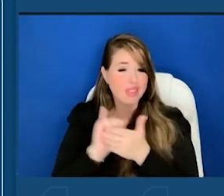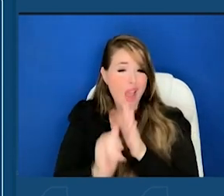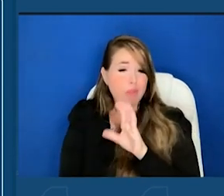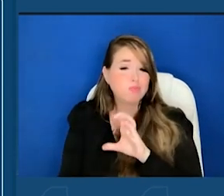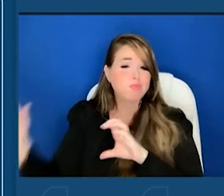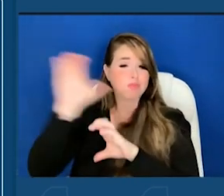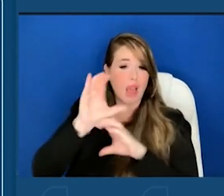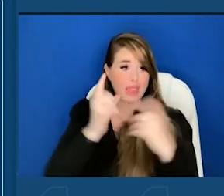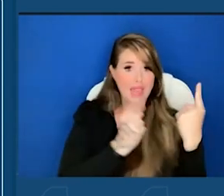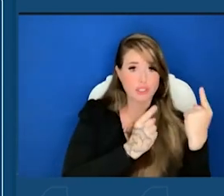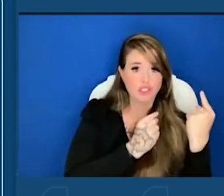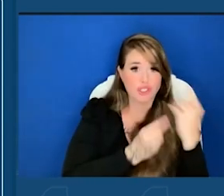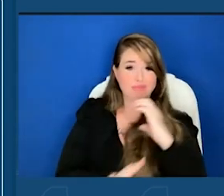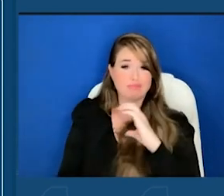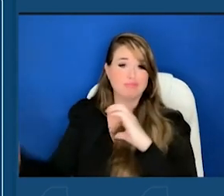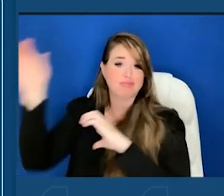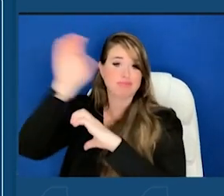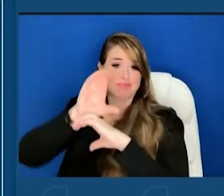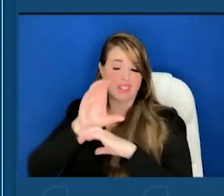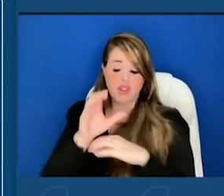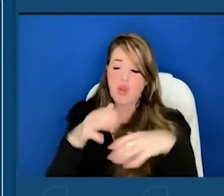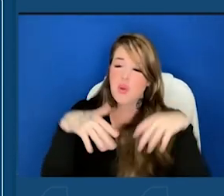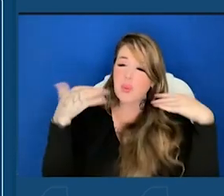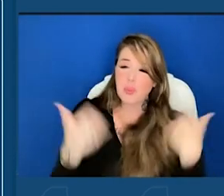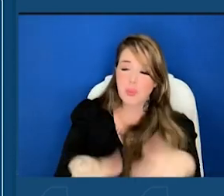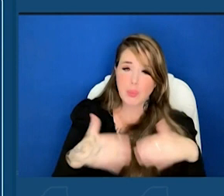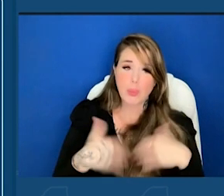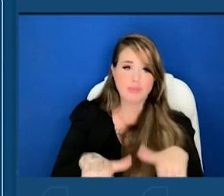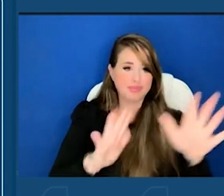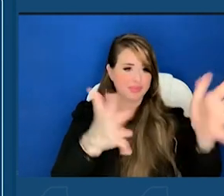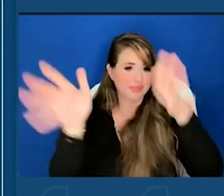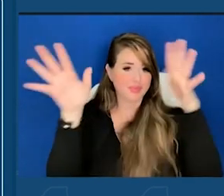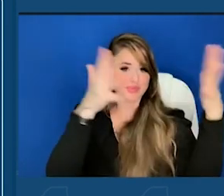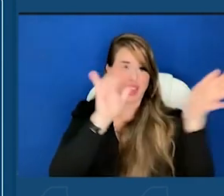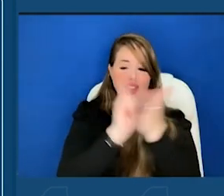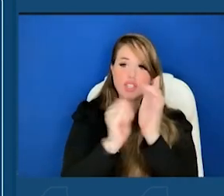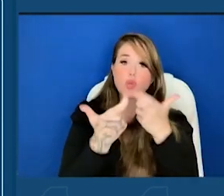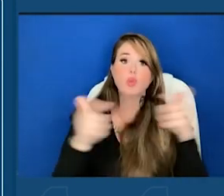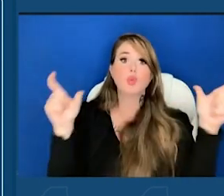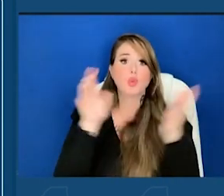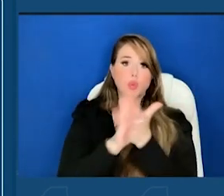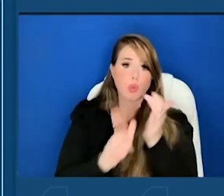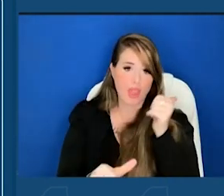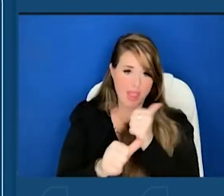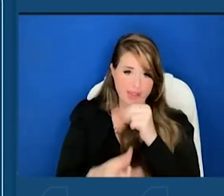on top of last year. So that's the largest school aid increase ever.